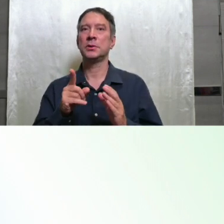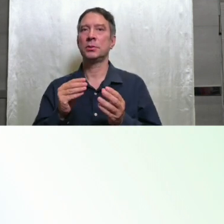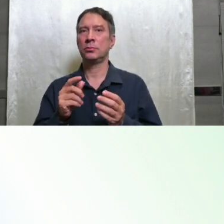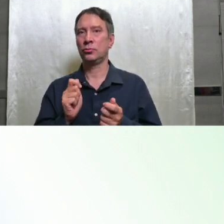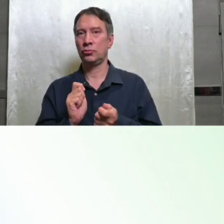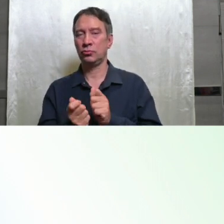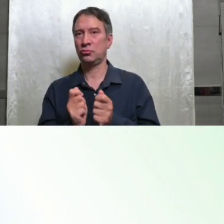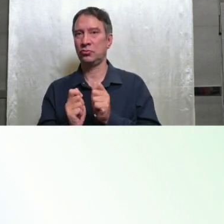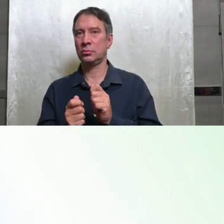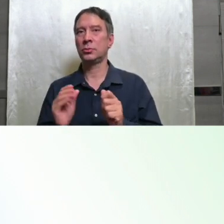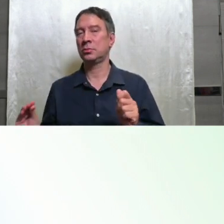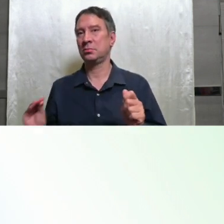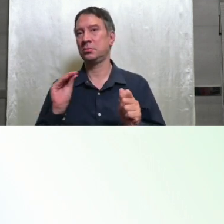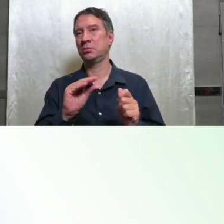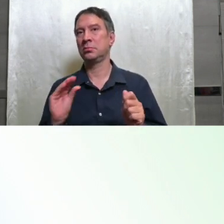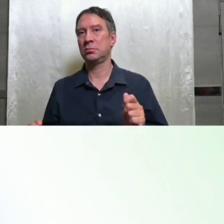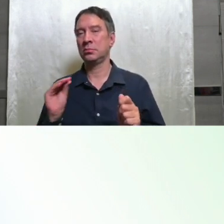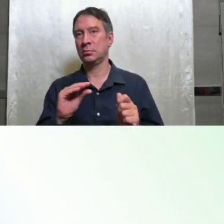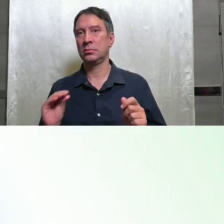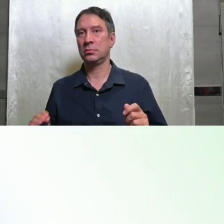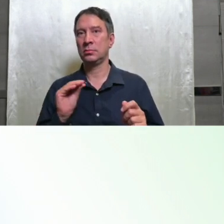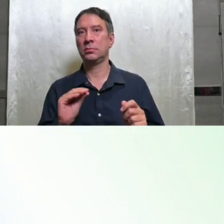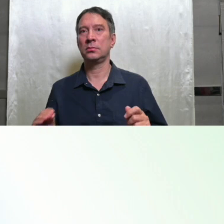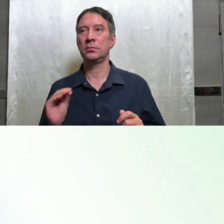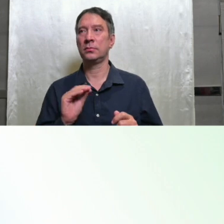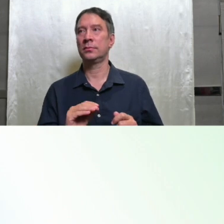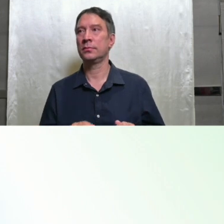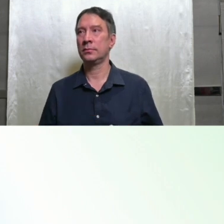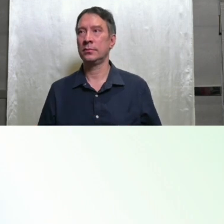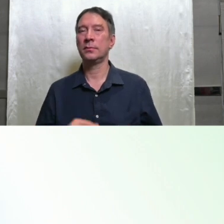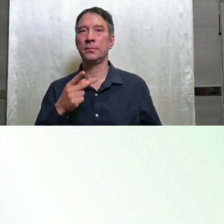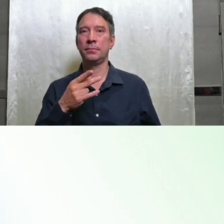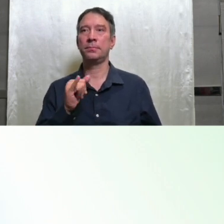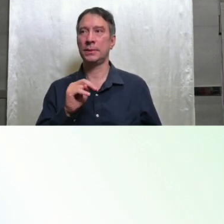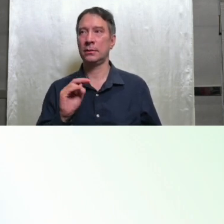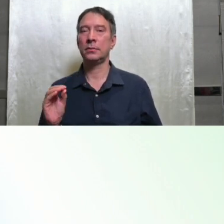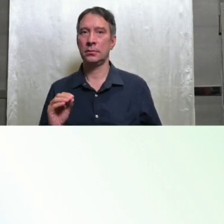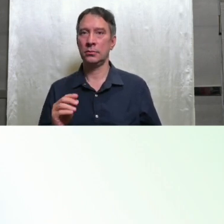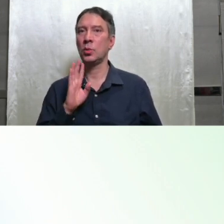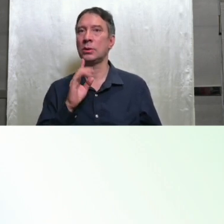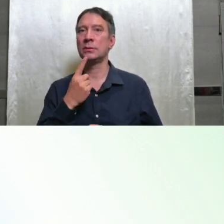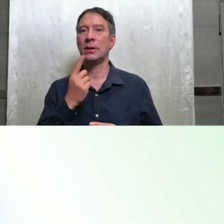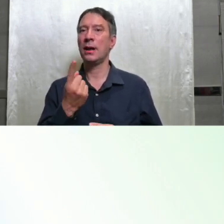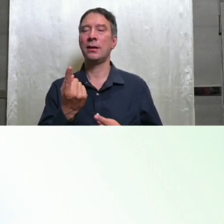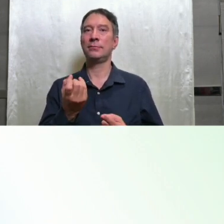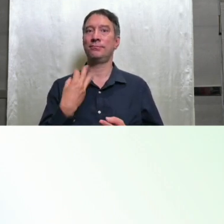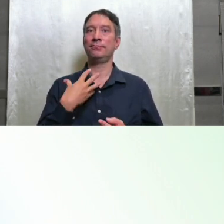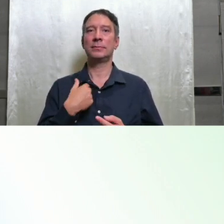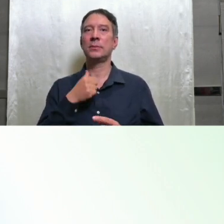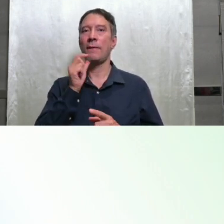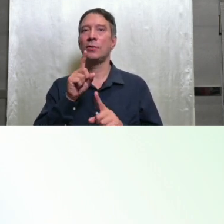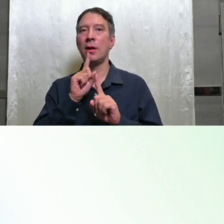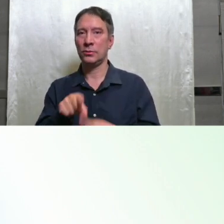answers. This way, he fixes his mistakes, while at the same time learning the programming concepts.